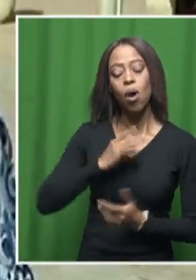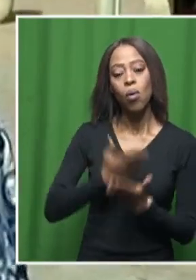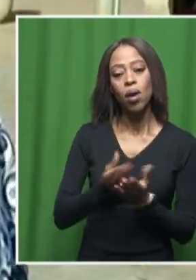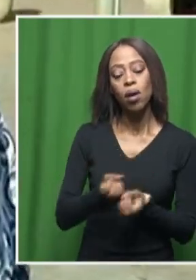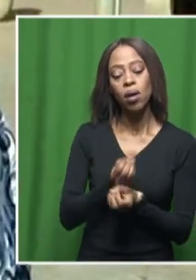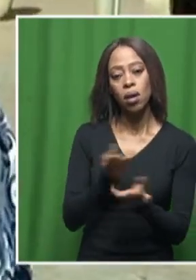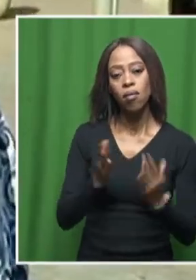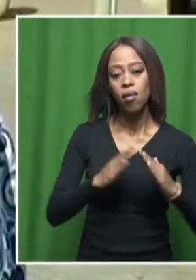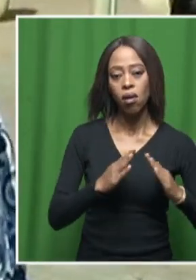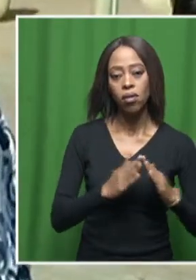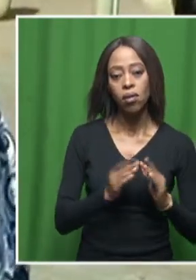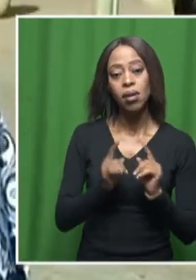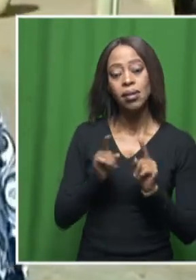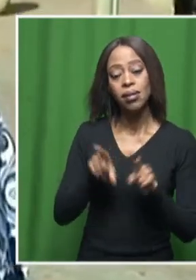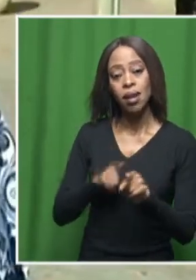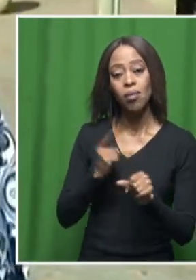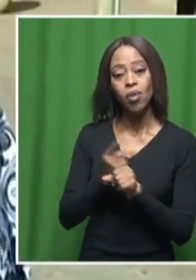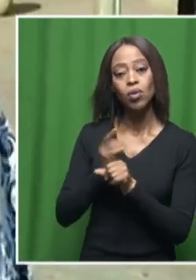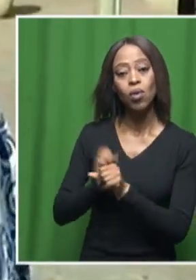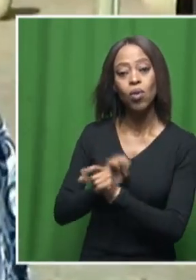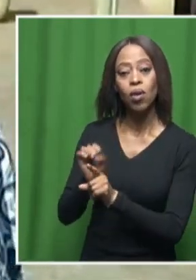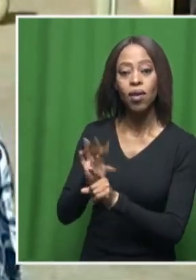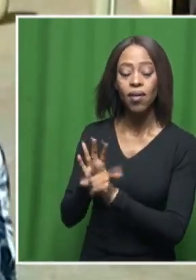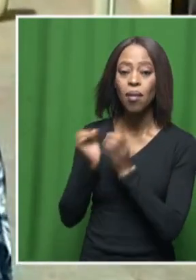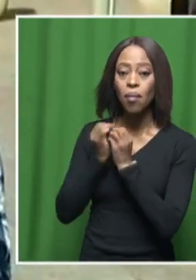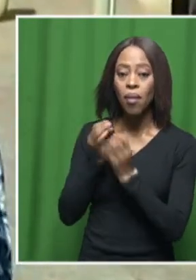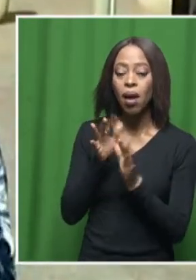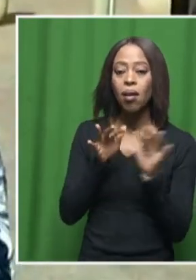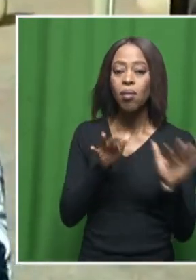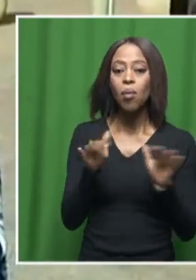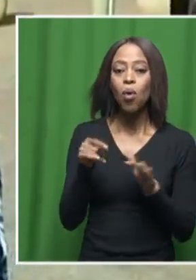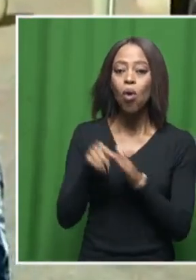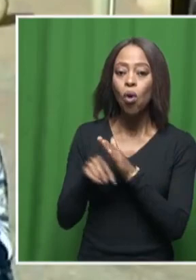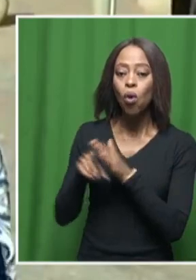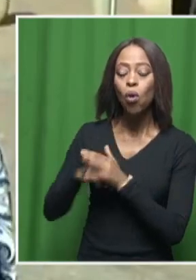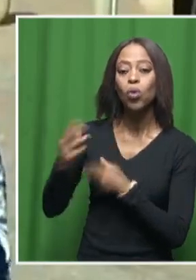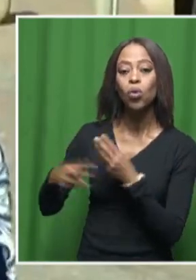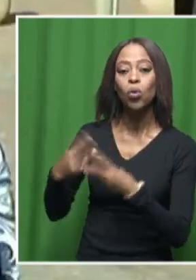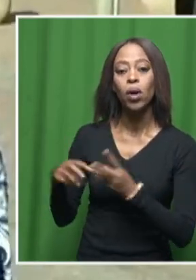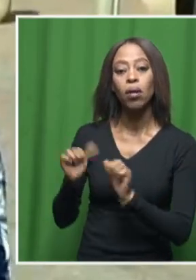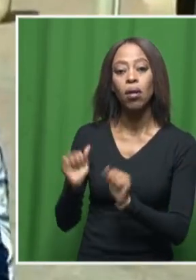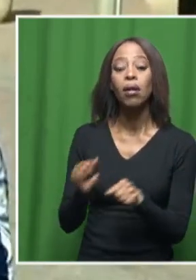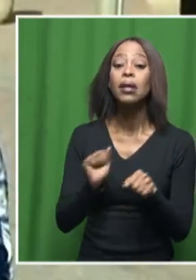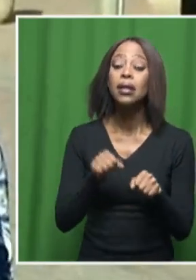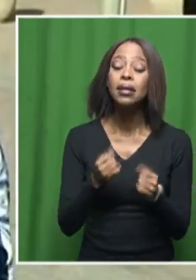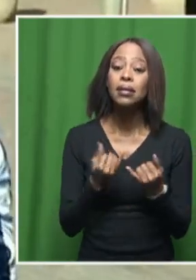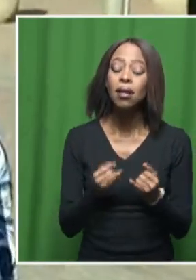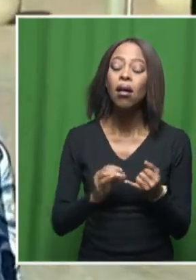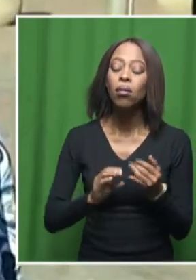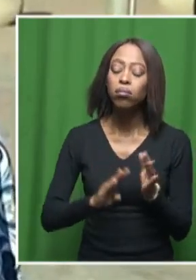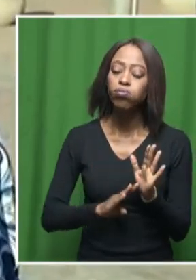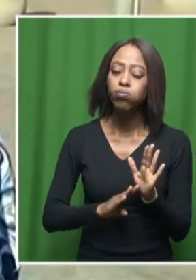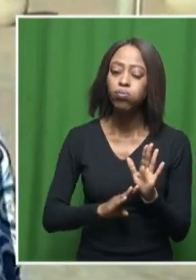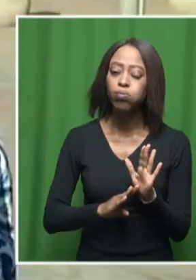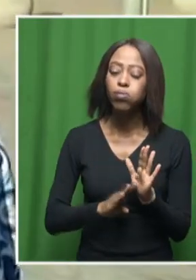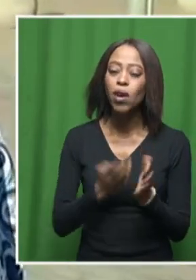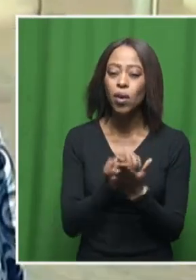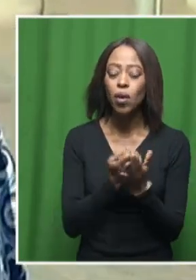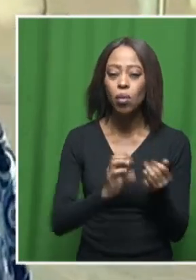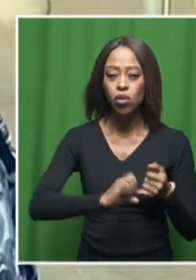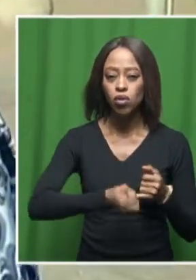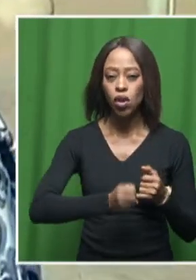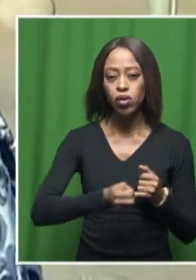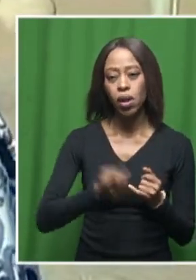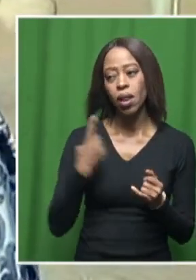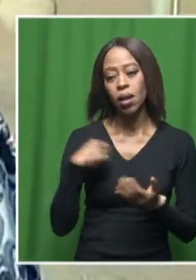But again, with COVID-19, a lot of people lost jobs. Though we are seeing the economy trying to recover over the